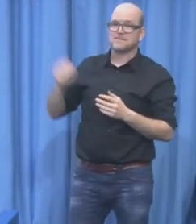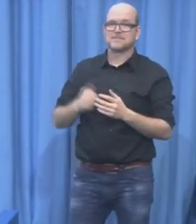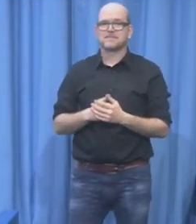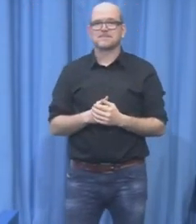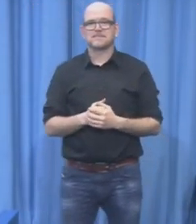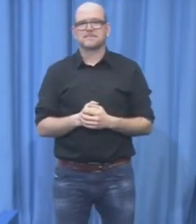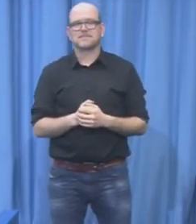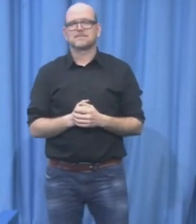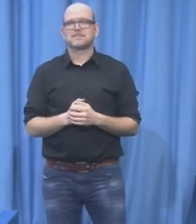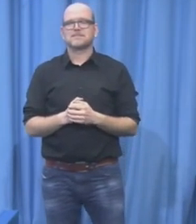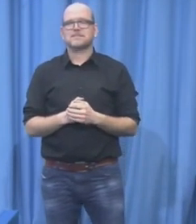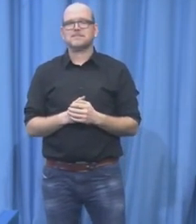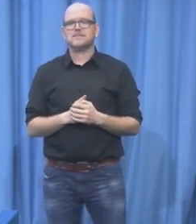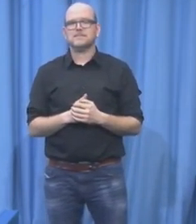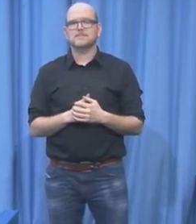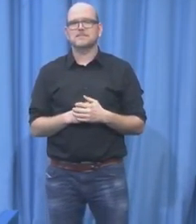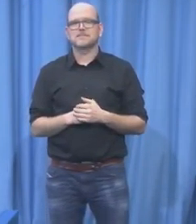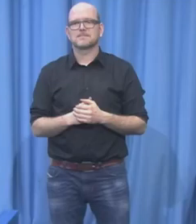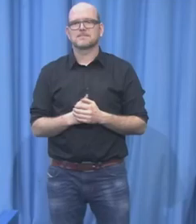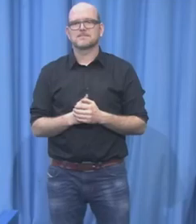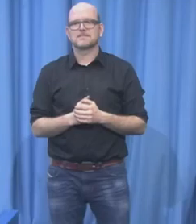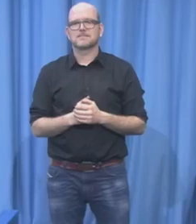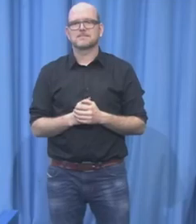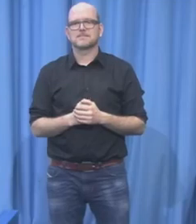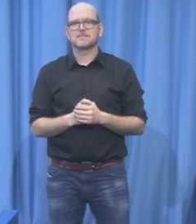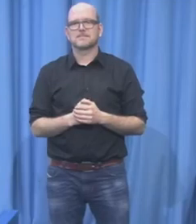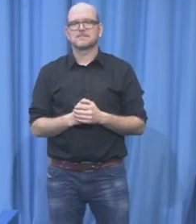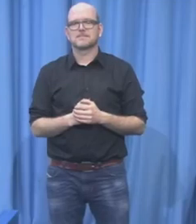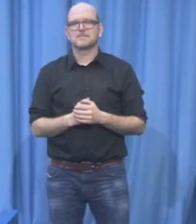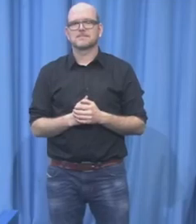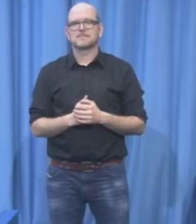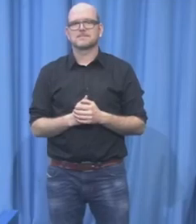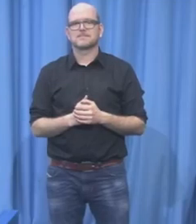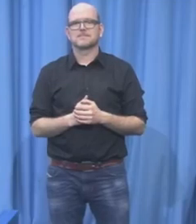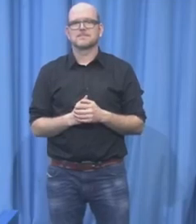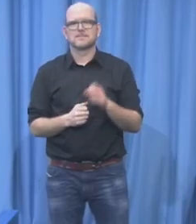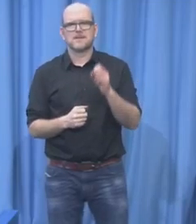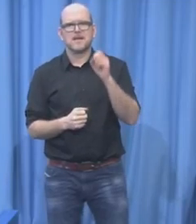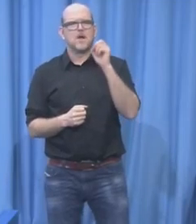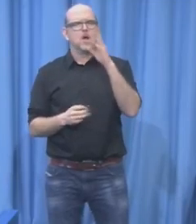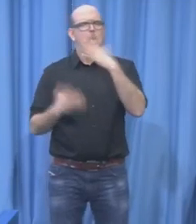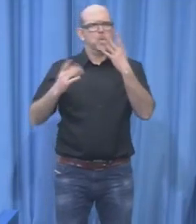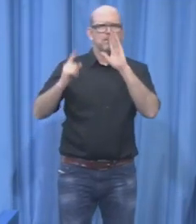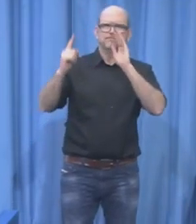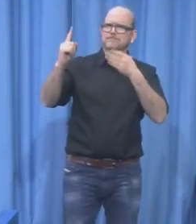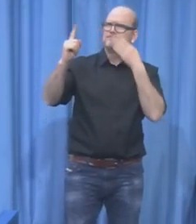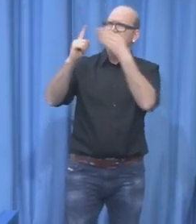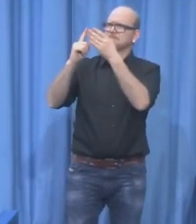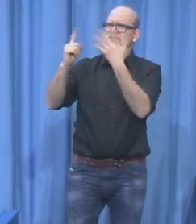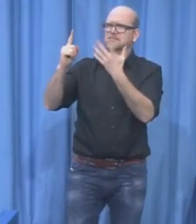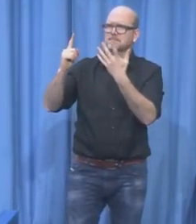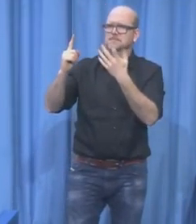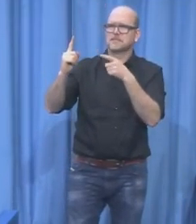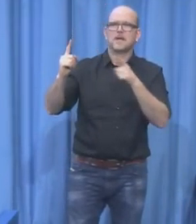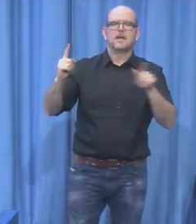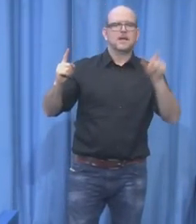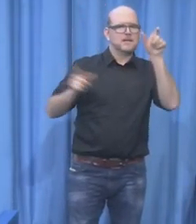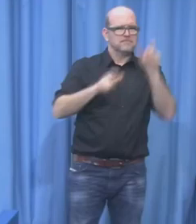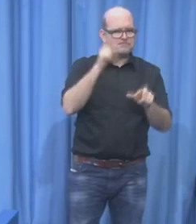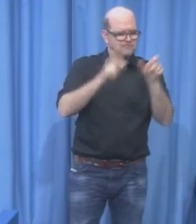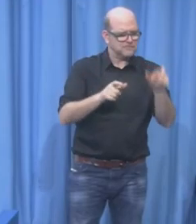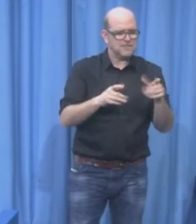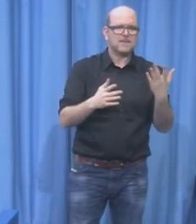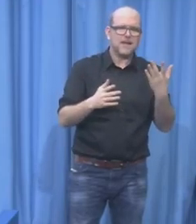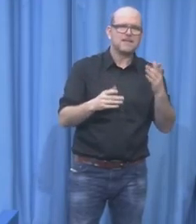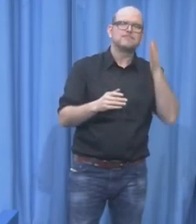people with a disability upon graduation from school was having a paid job while in school. So that's really important for us with our